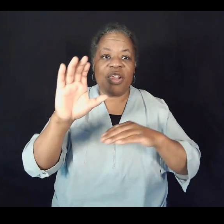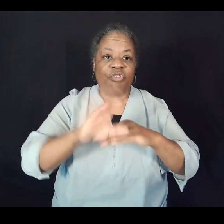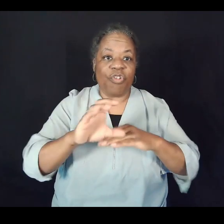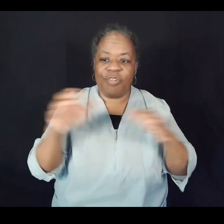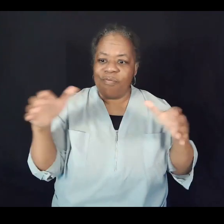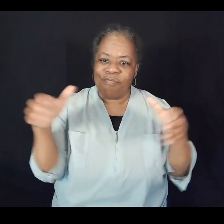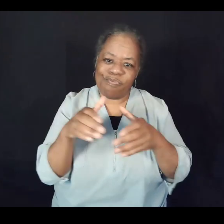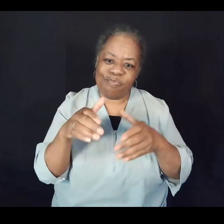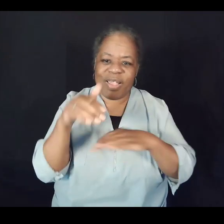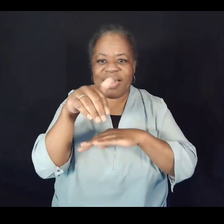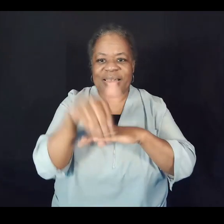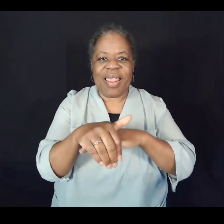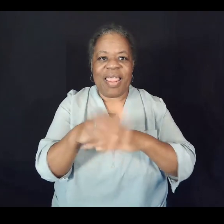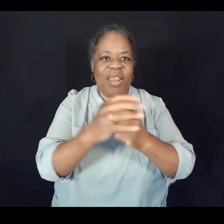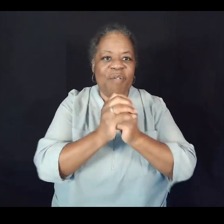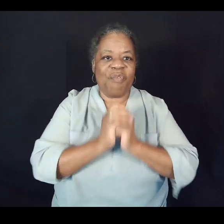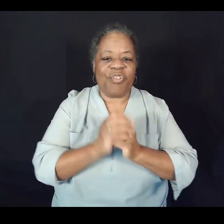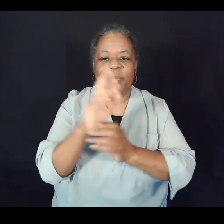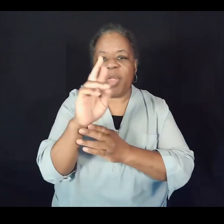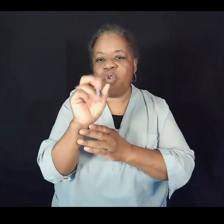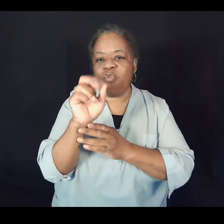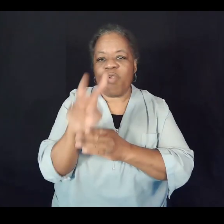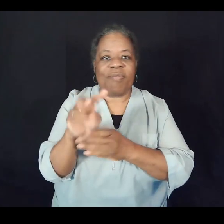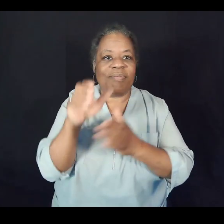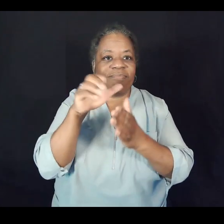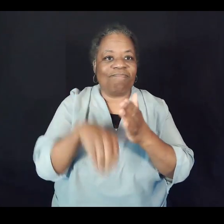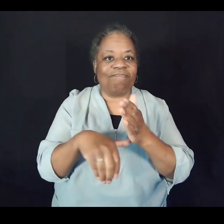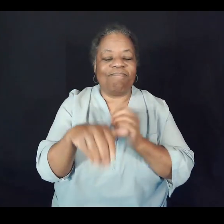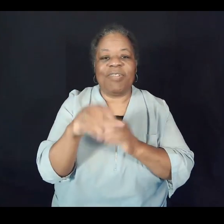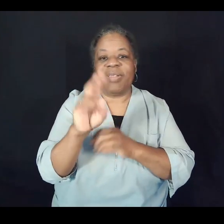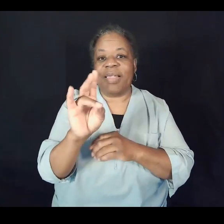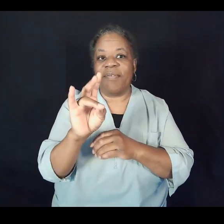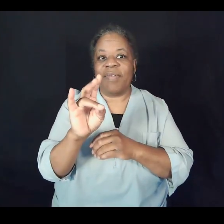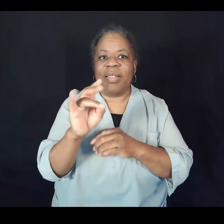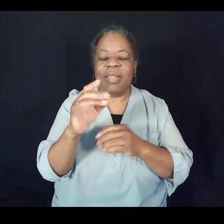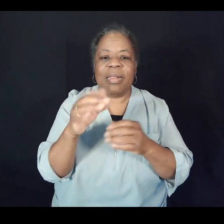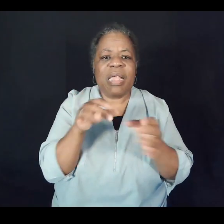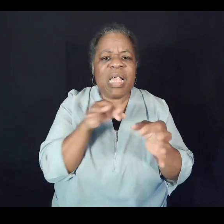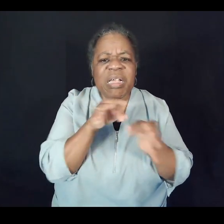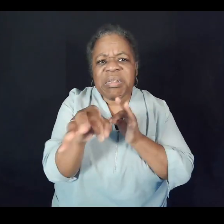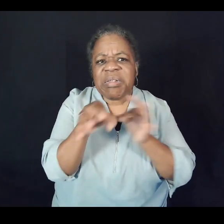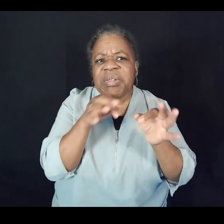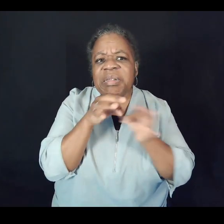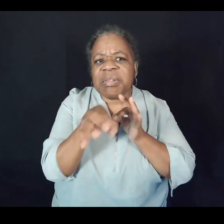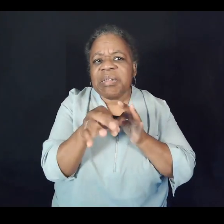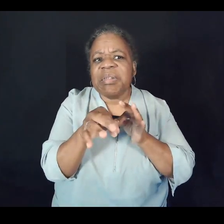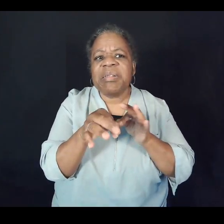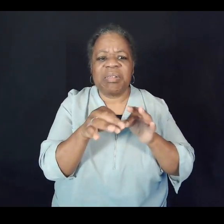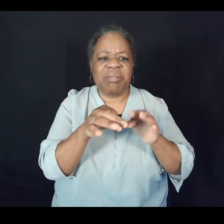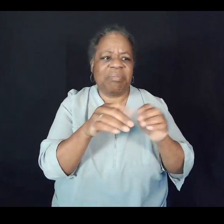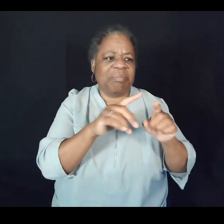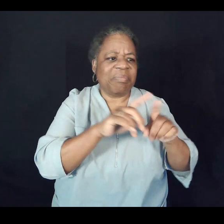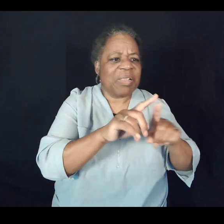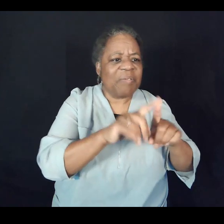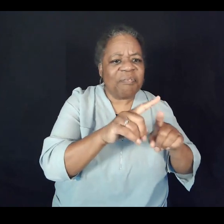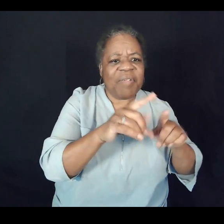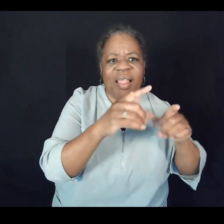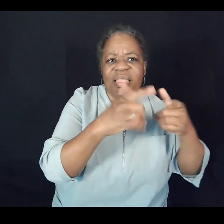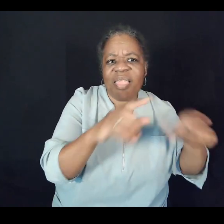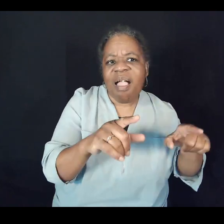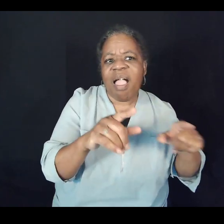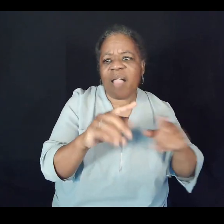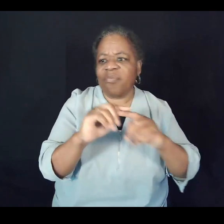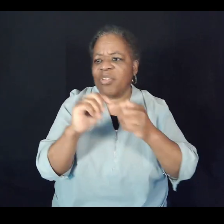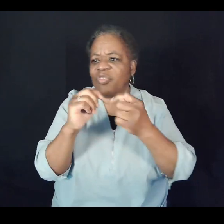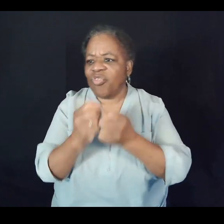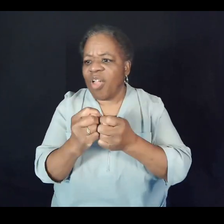World. Revelation 7 says that a great multitude will gather from every nation and tribe and language to worship the Lord.